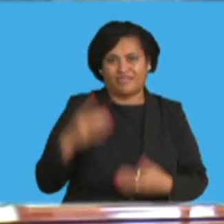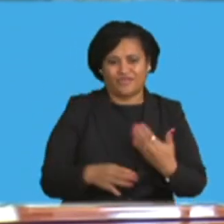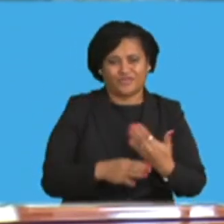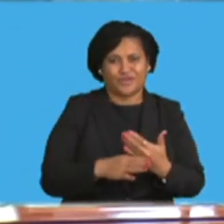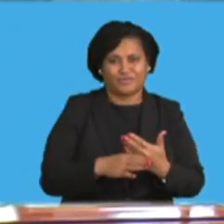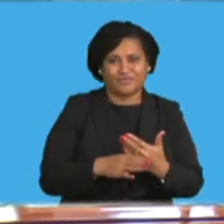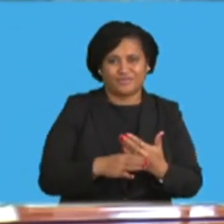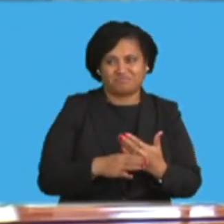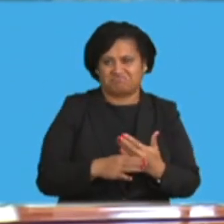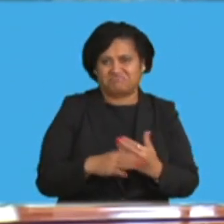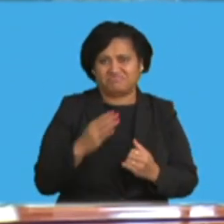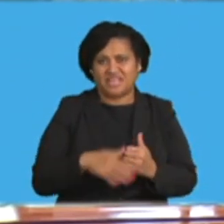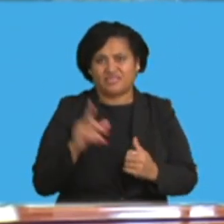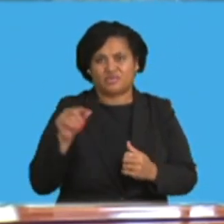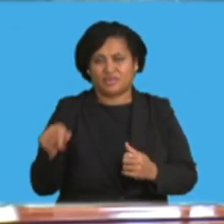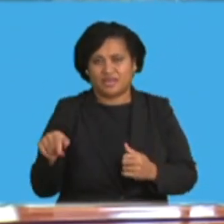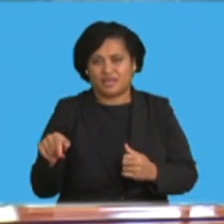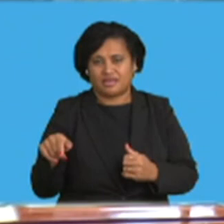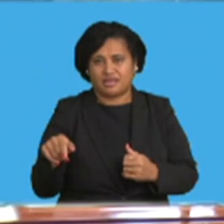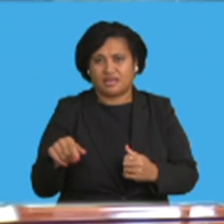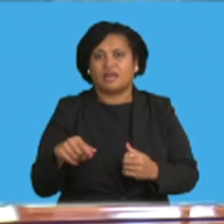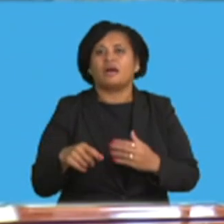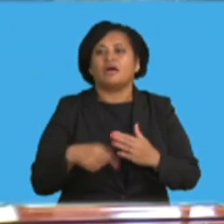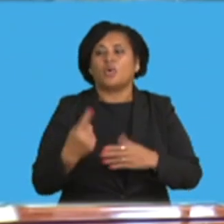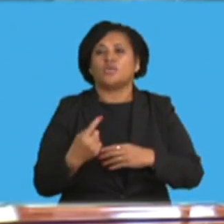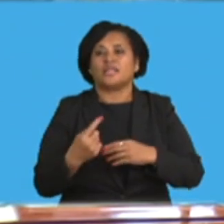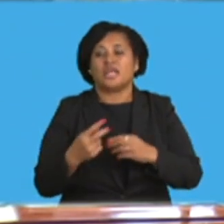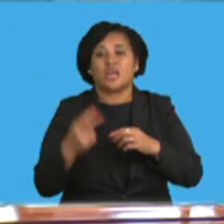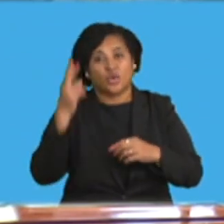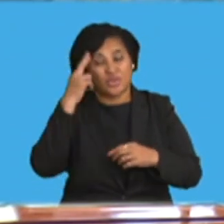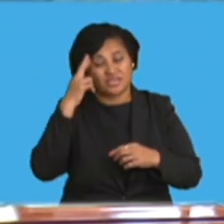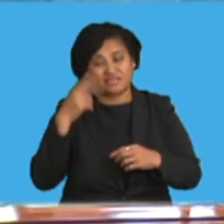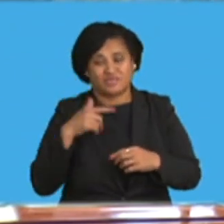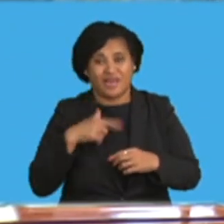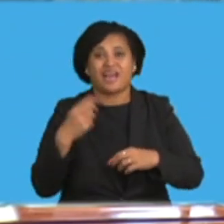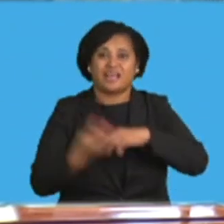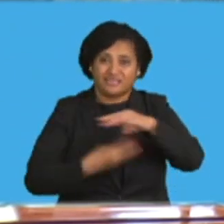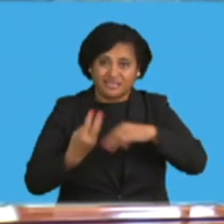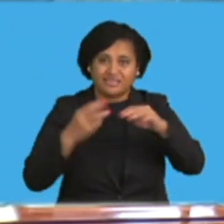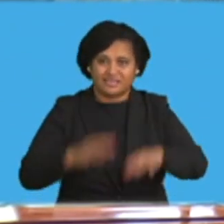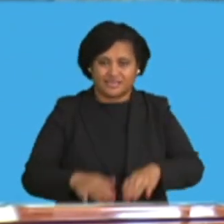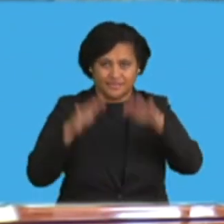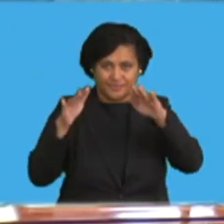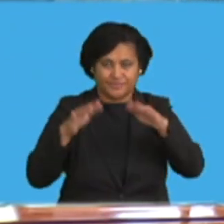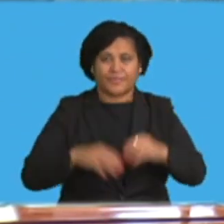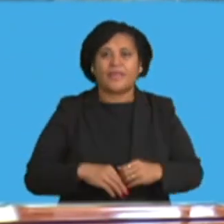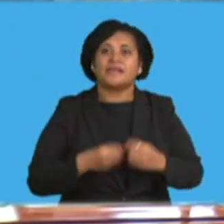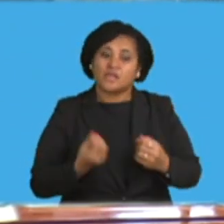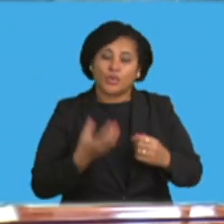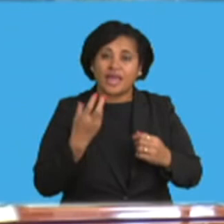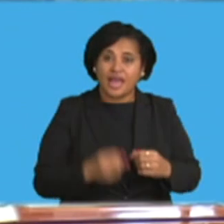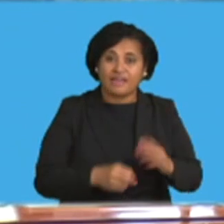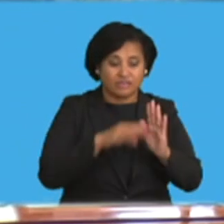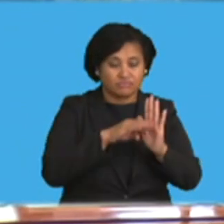And Madam Speaker, requirement is based on multiple positive reinforced competencies and merit-based multi-criteria system in